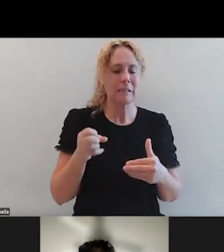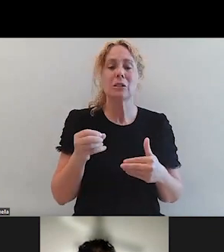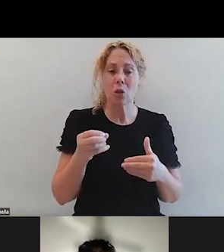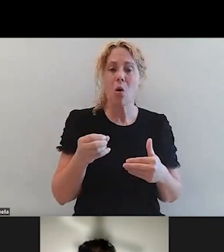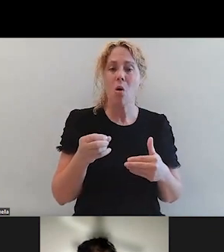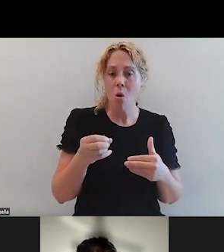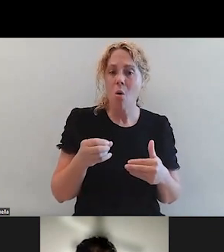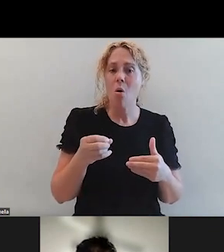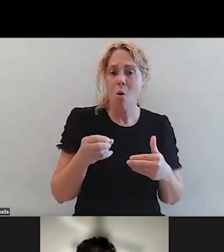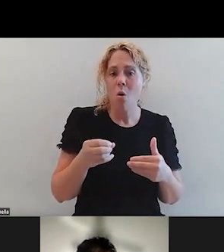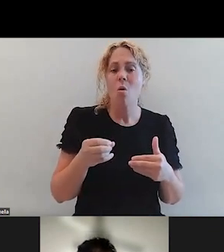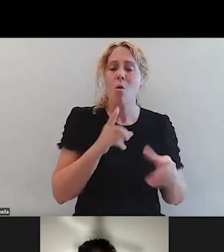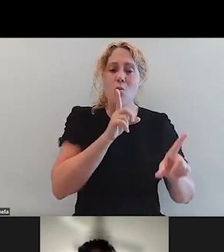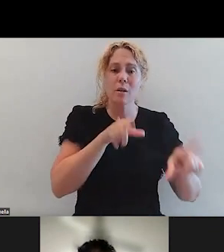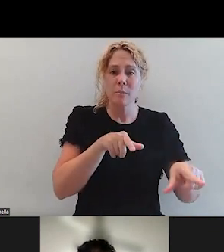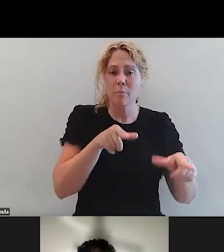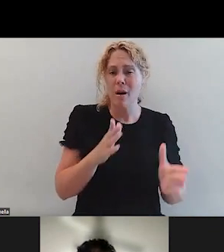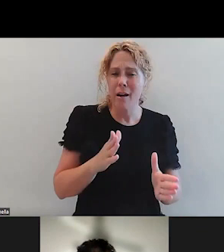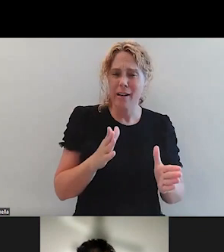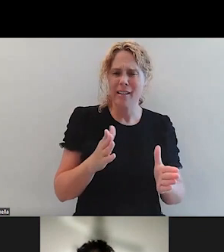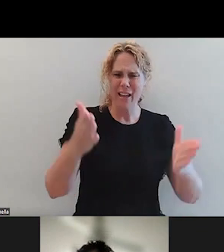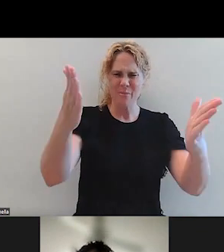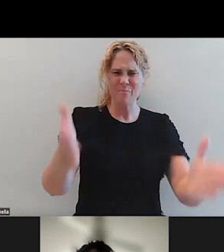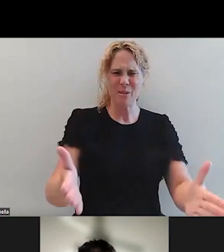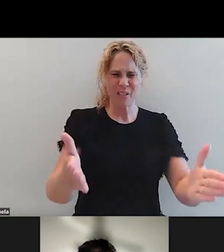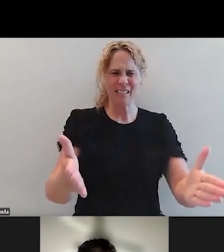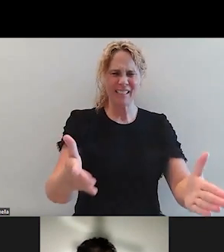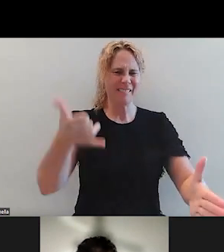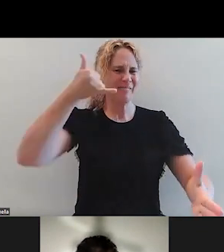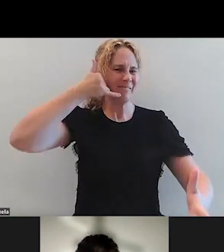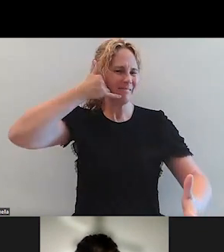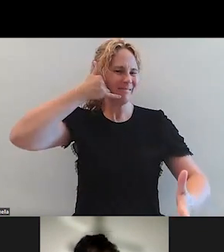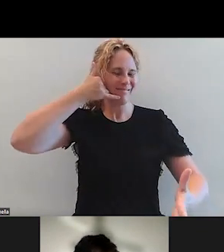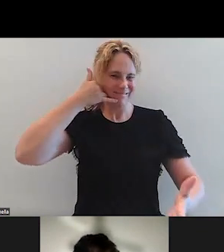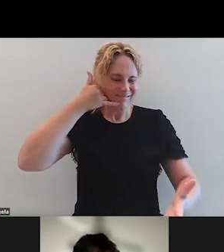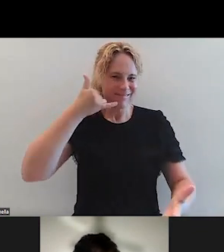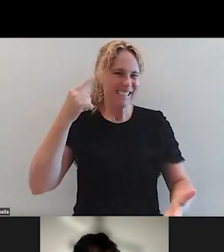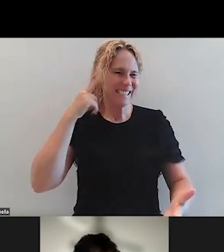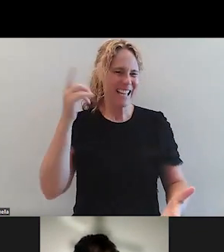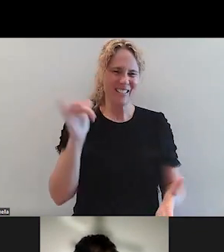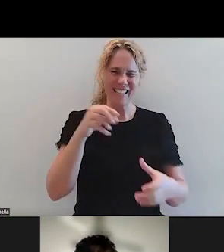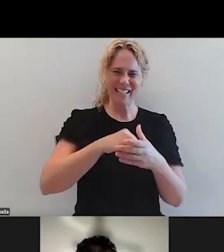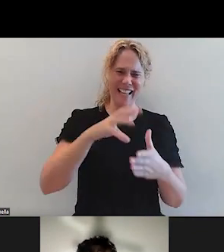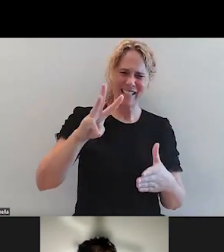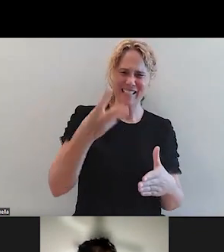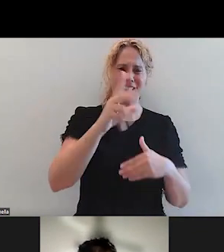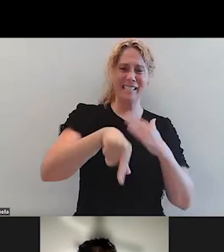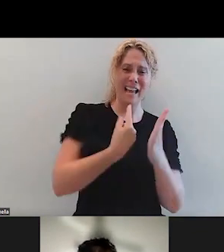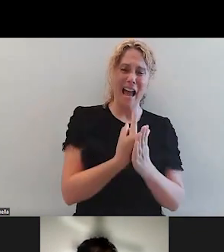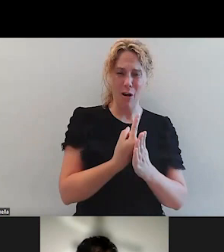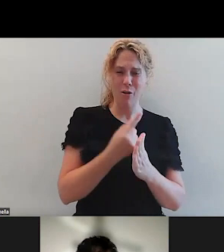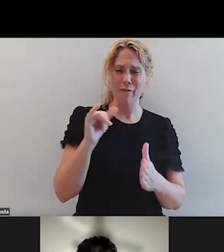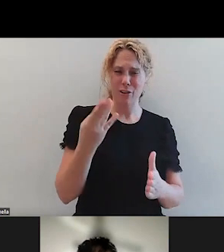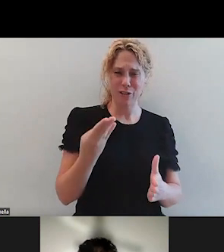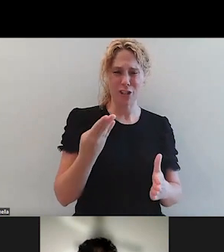being responded to by someone who, sounds like they're, in the 6th hour of their job,